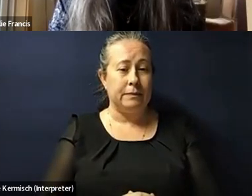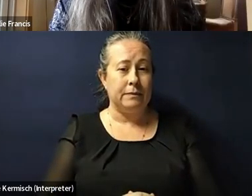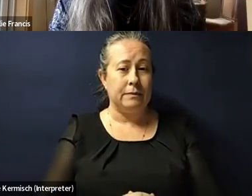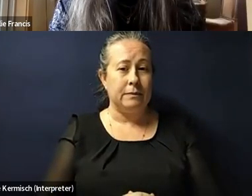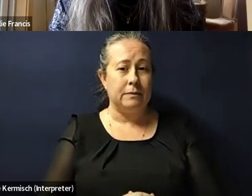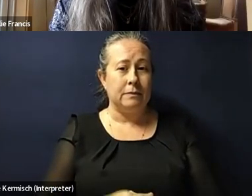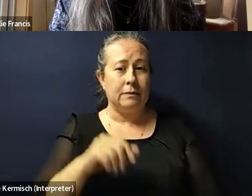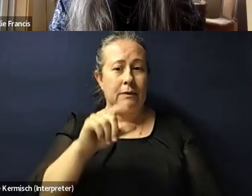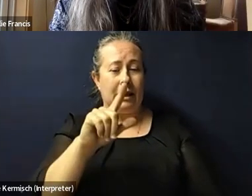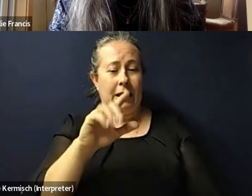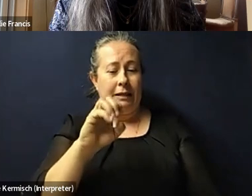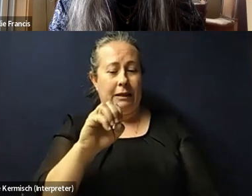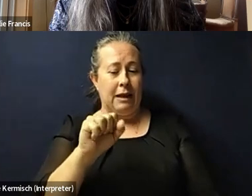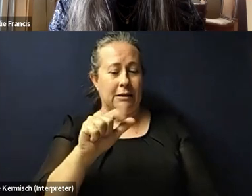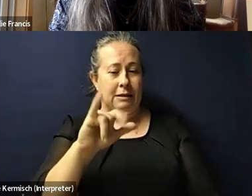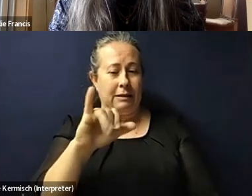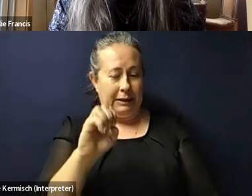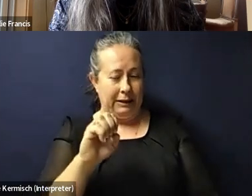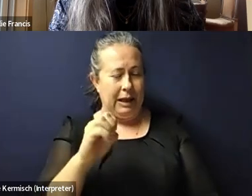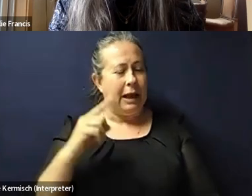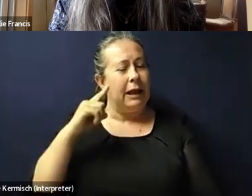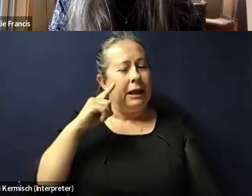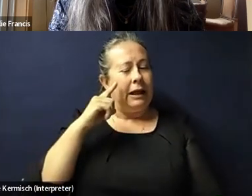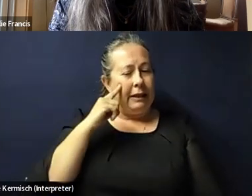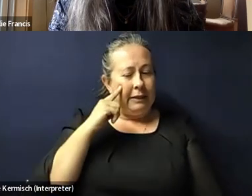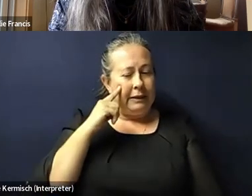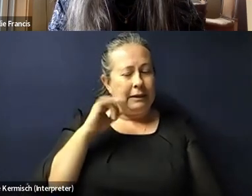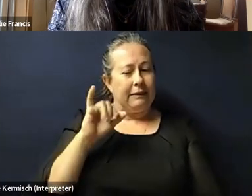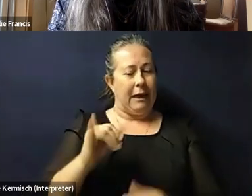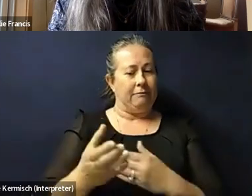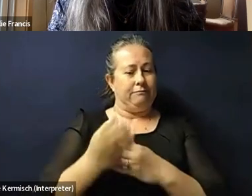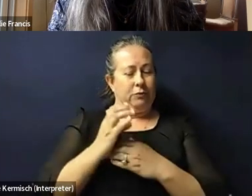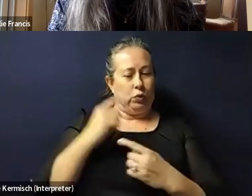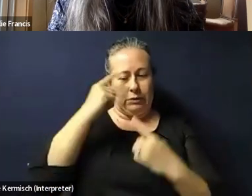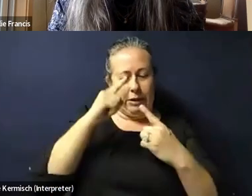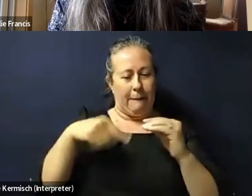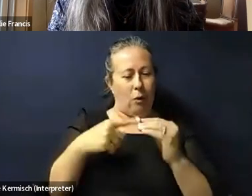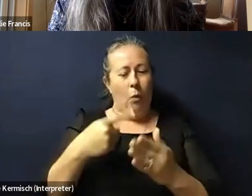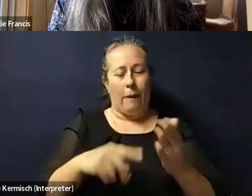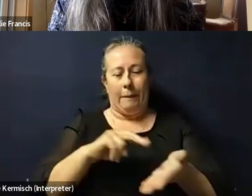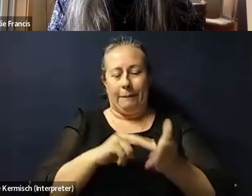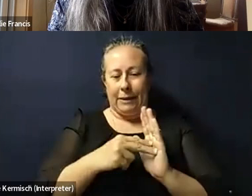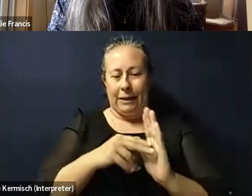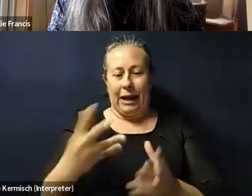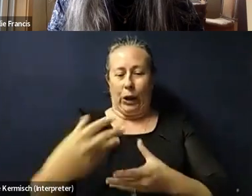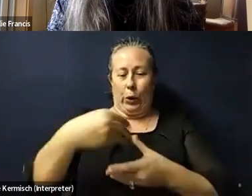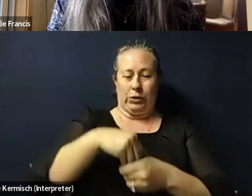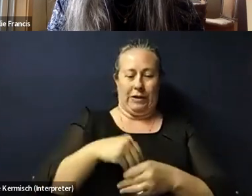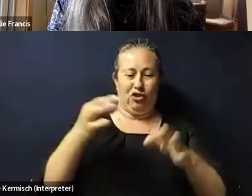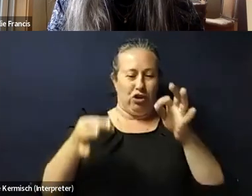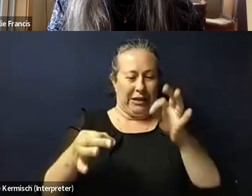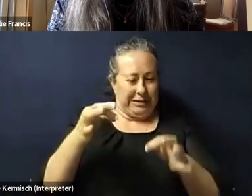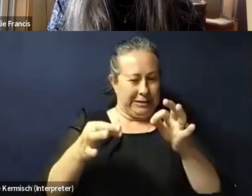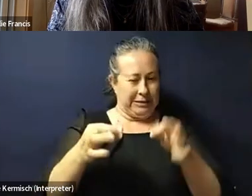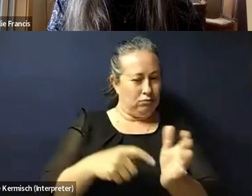I think that asks us to think about what inclusive justice requires and the role of context.